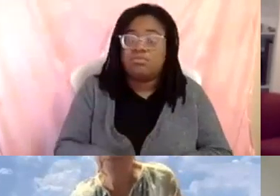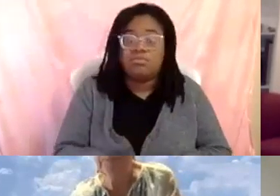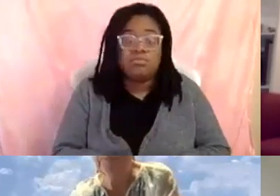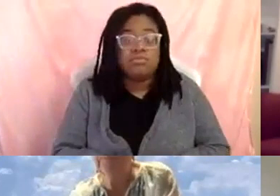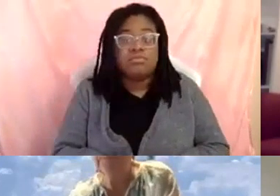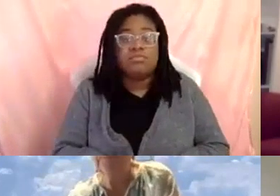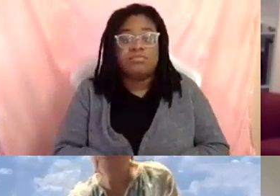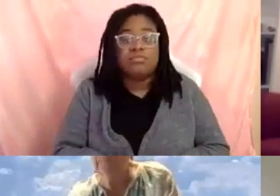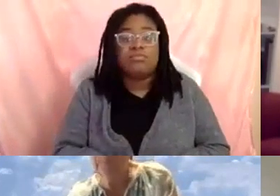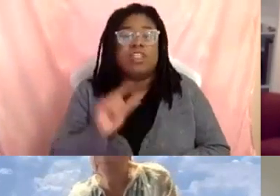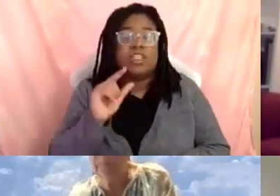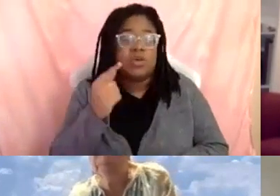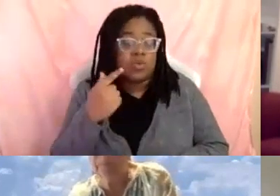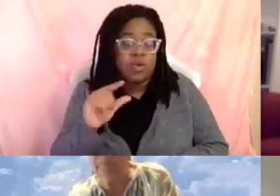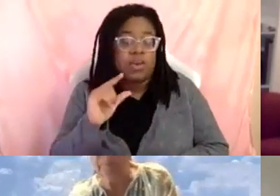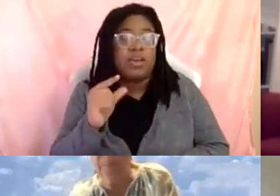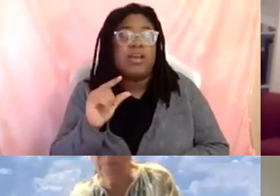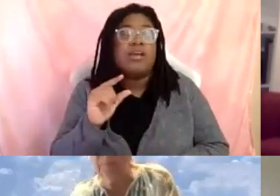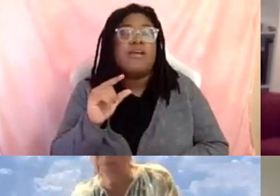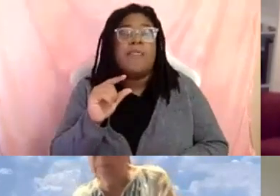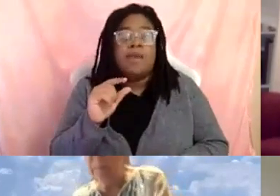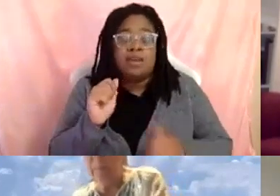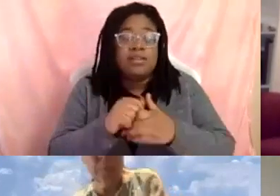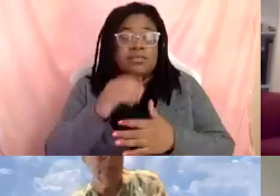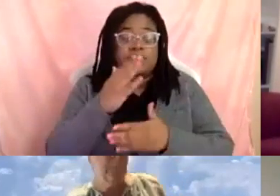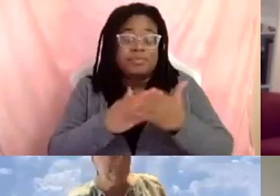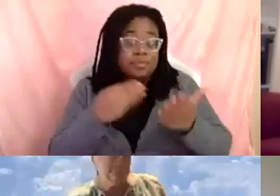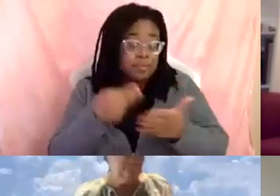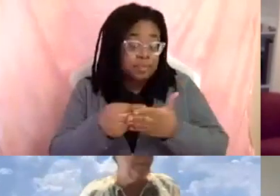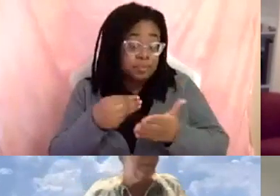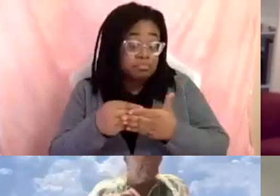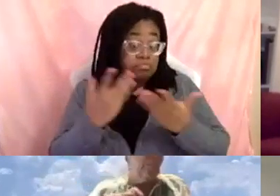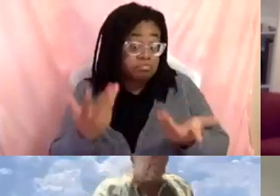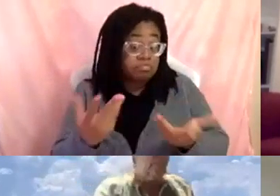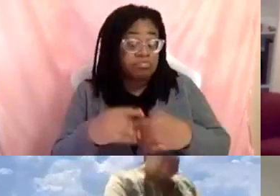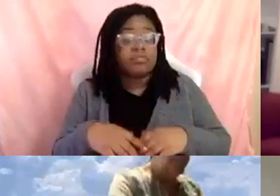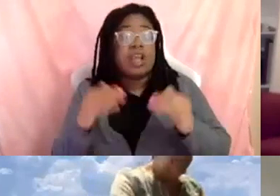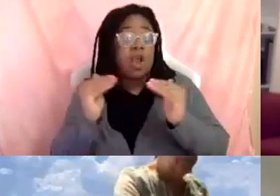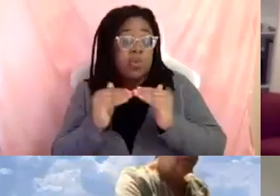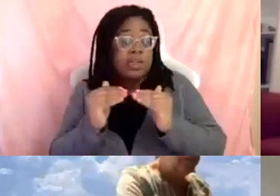I have a little bit of green with some of the money and equity,